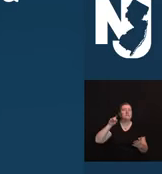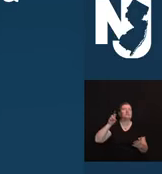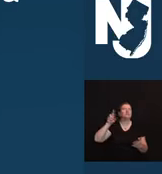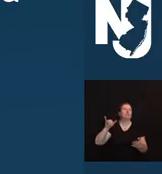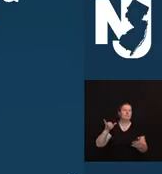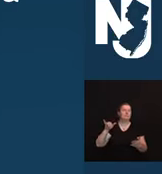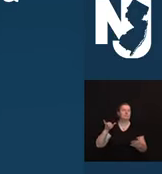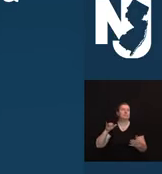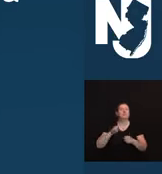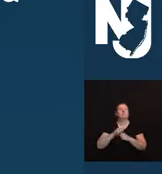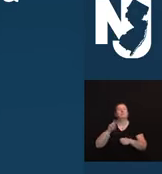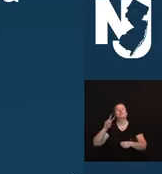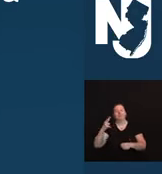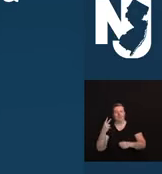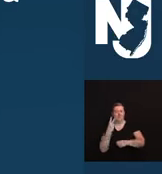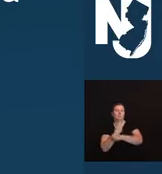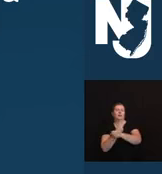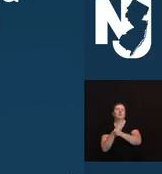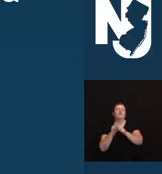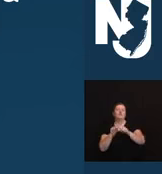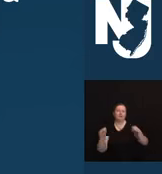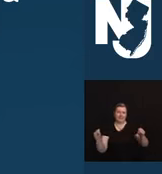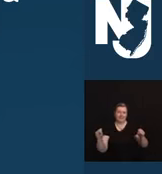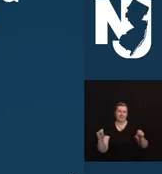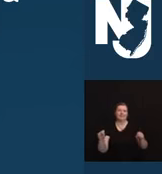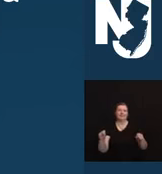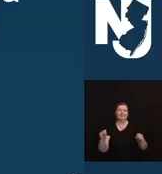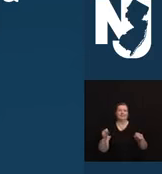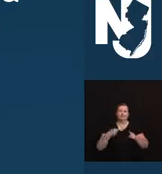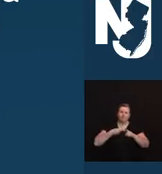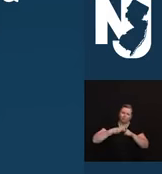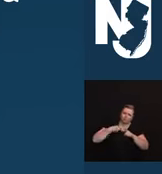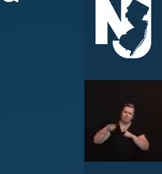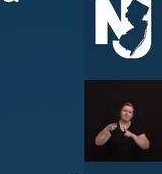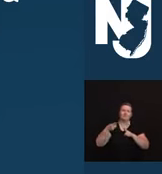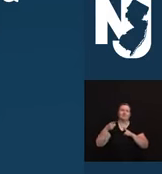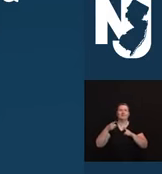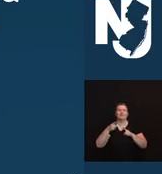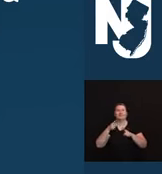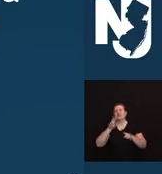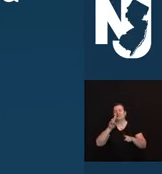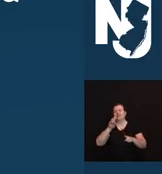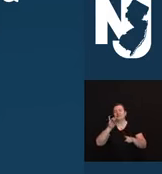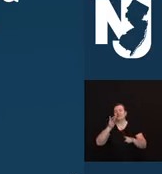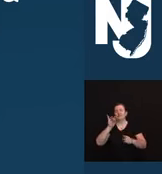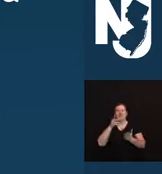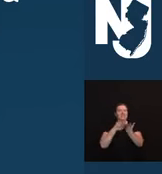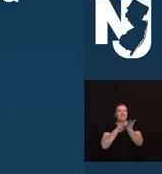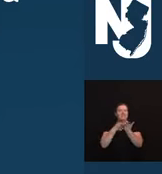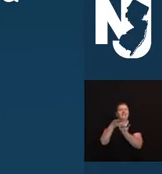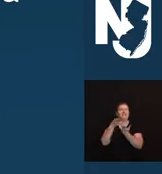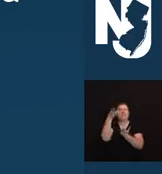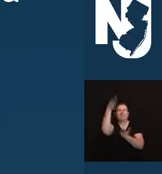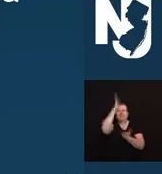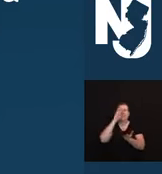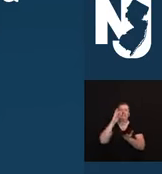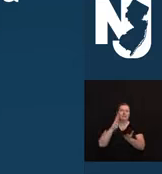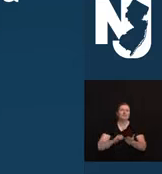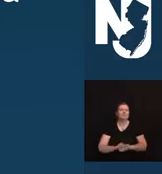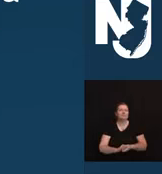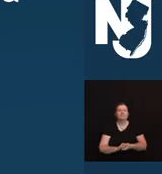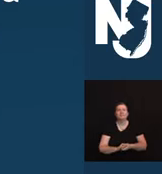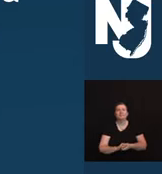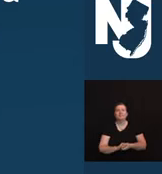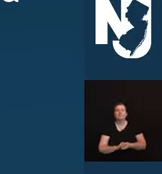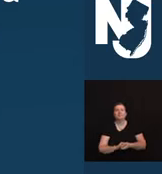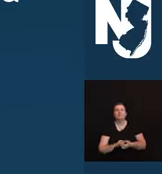this time in divinity. Sue not only loved music, but she could play multiple instruments, her favorite being the cello.